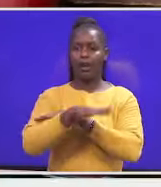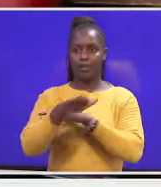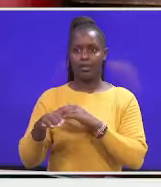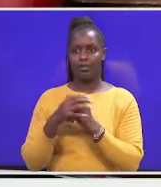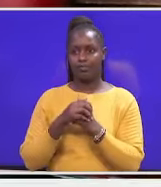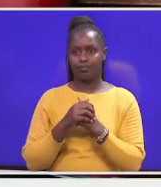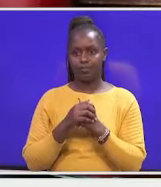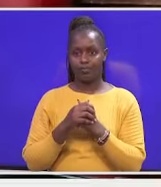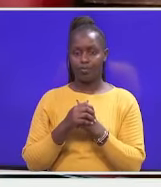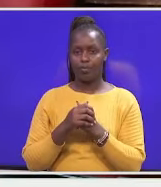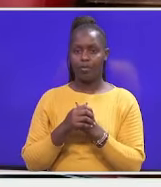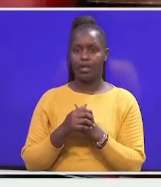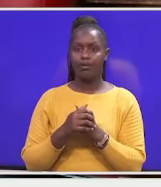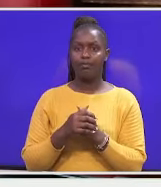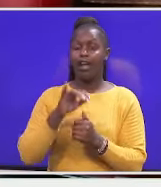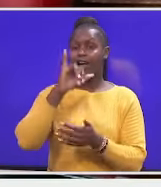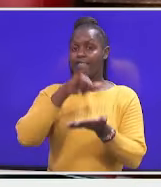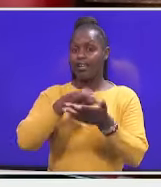are the deputy IG, correct?